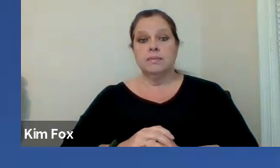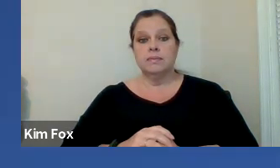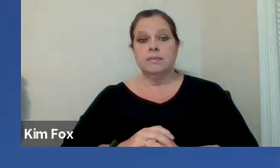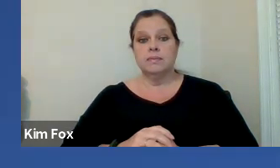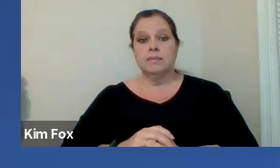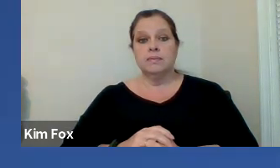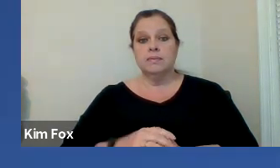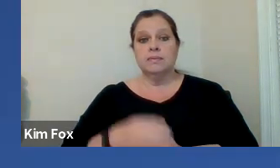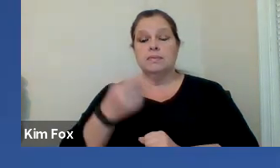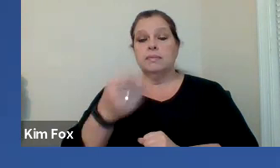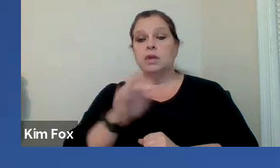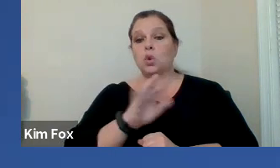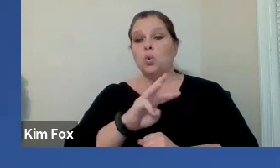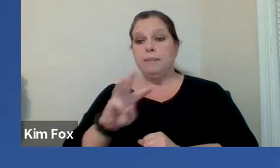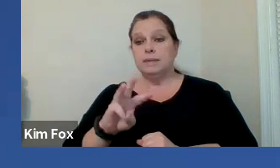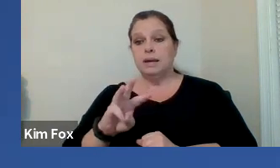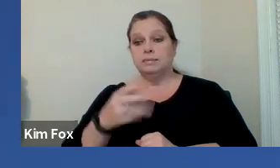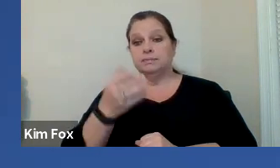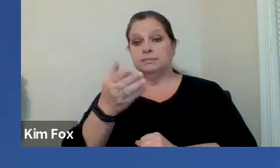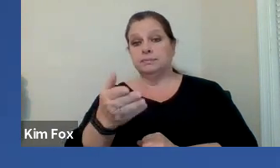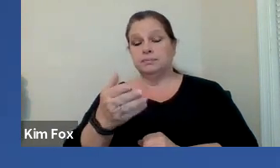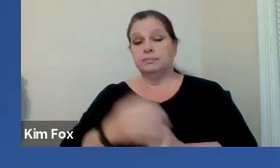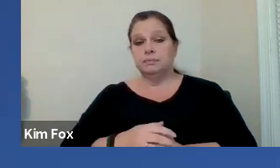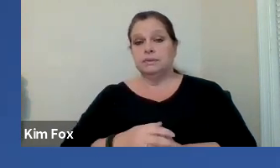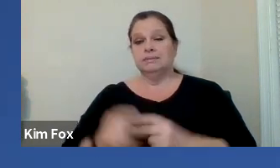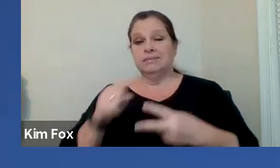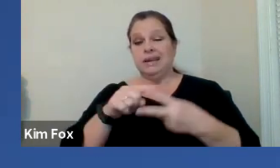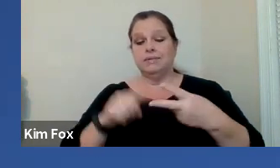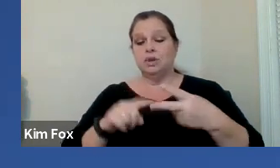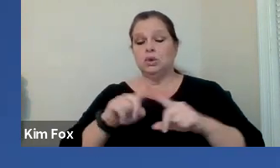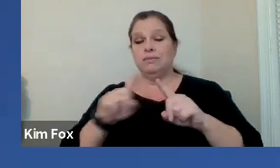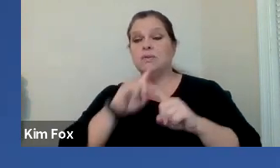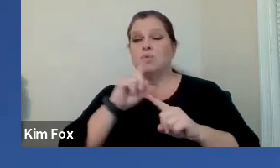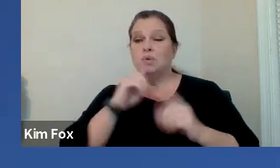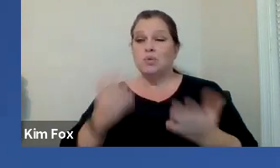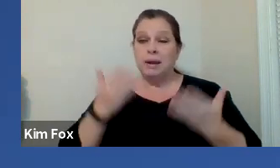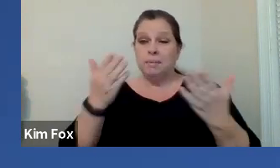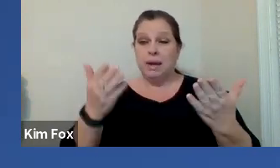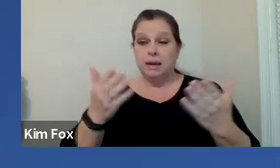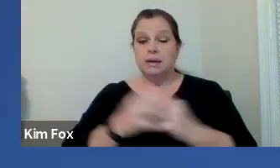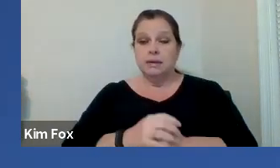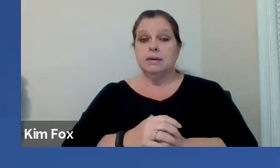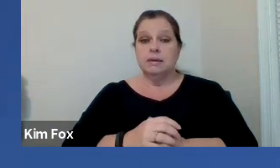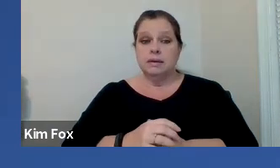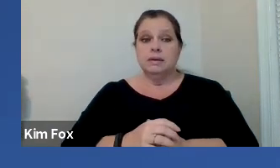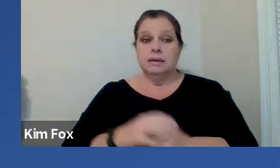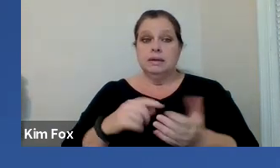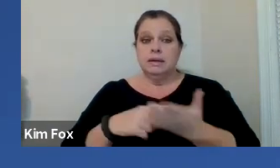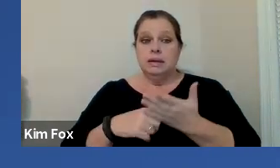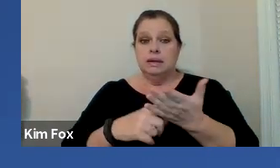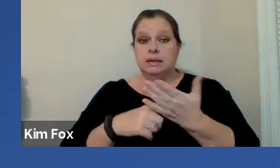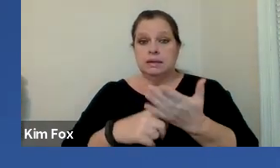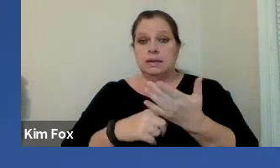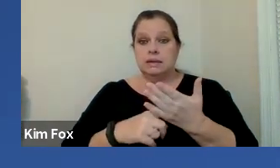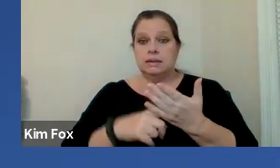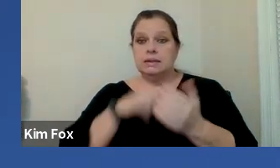This website here on this page, I have two websites that I highly recommend also. It discusses, not